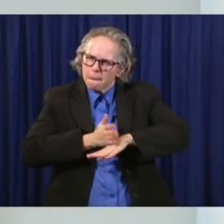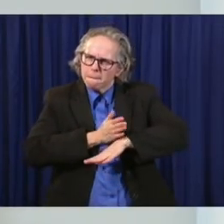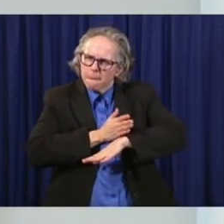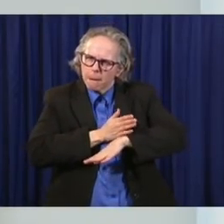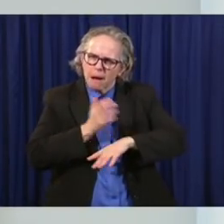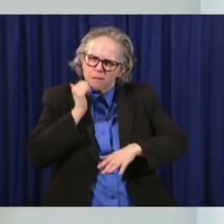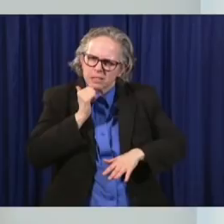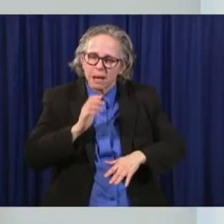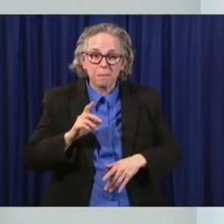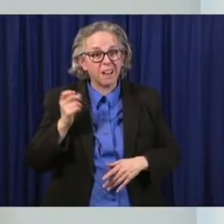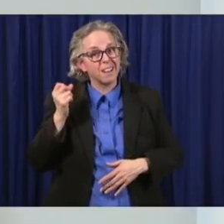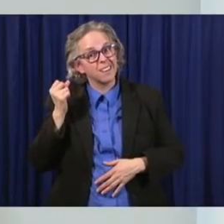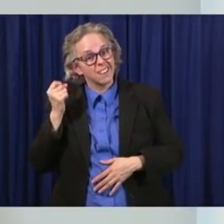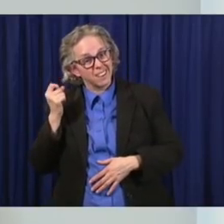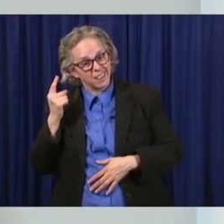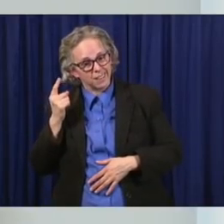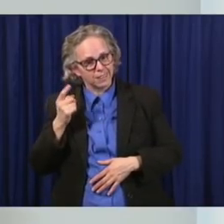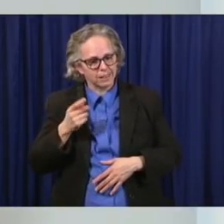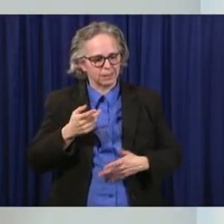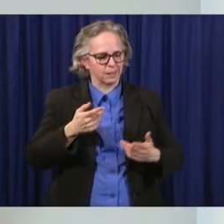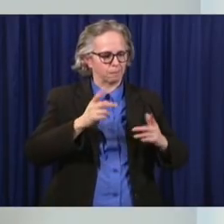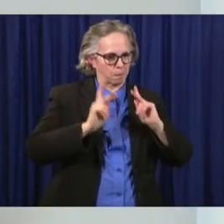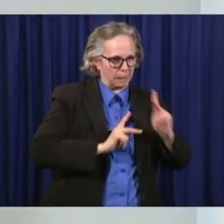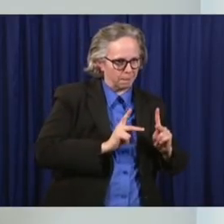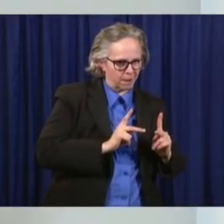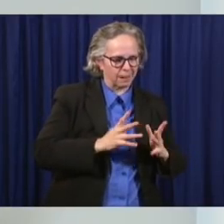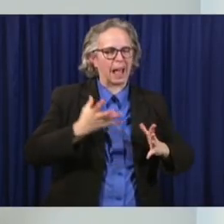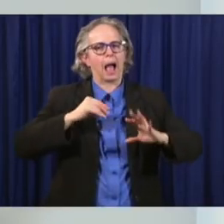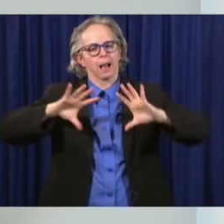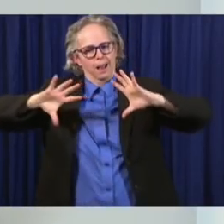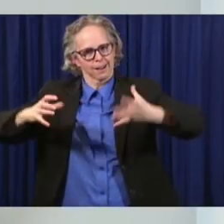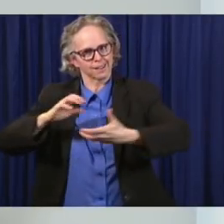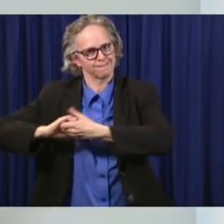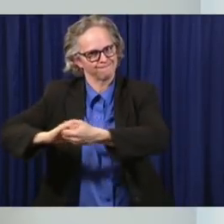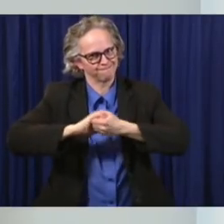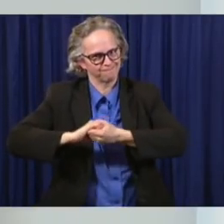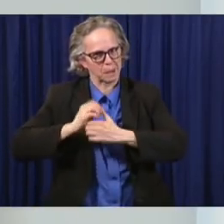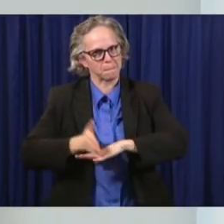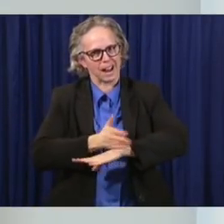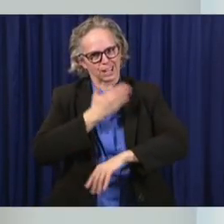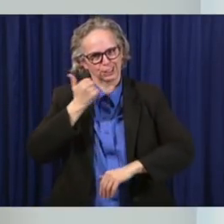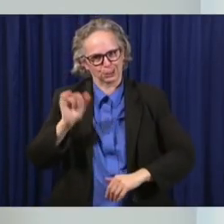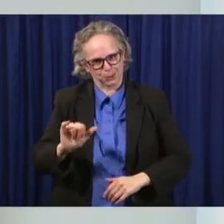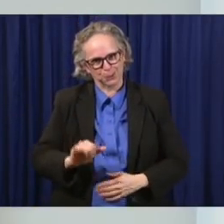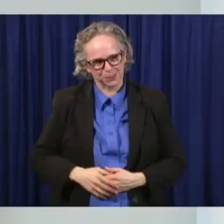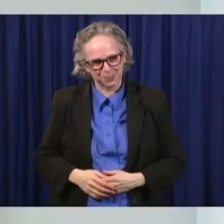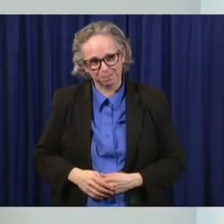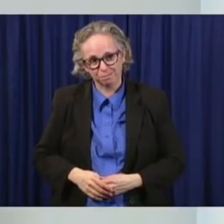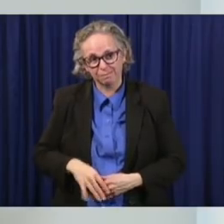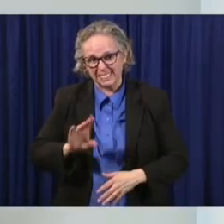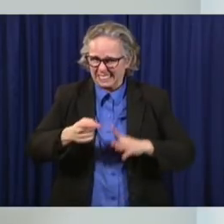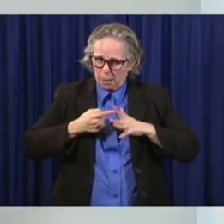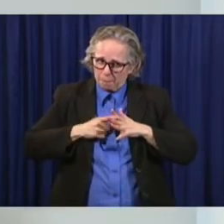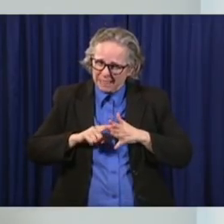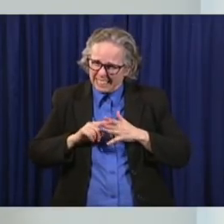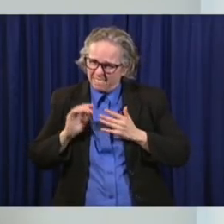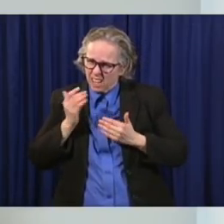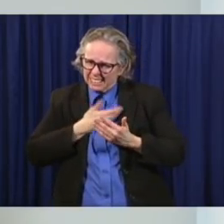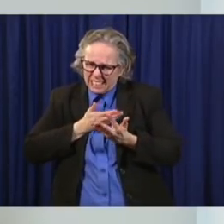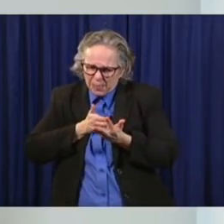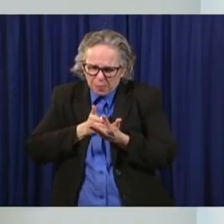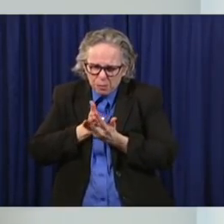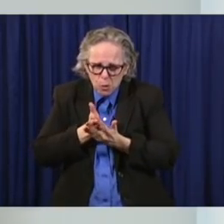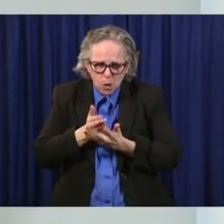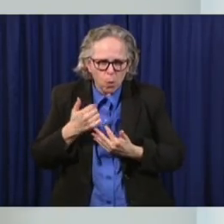individually and collectively. But this is the beginning of getting through this. We are getting through this. We are moving forward. We are smarter.